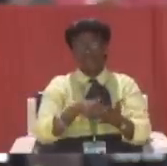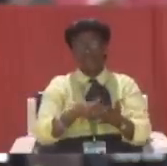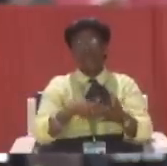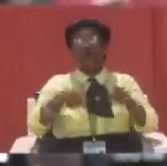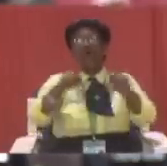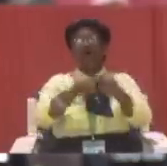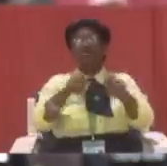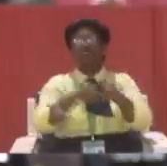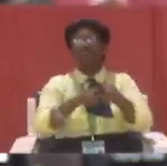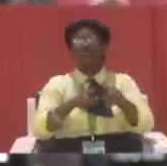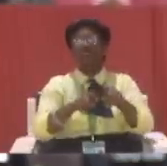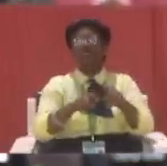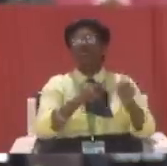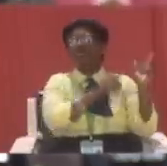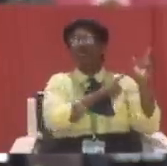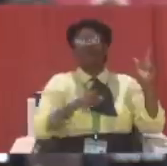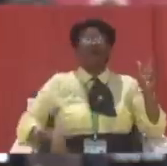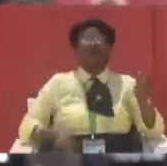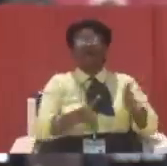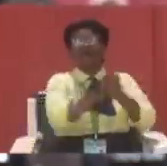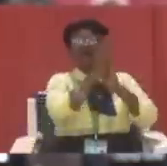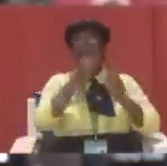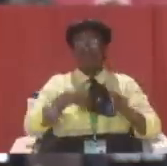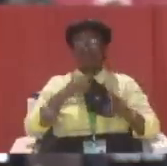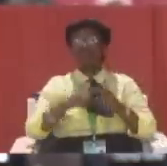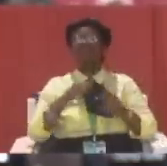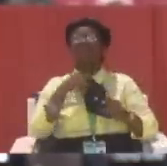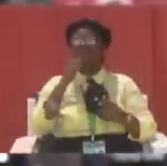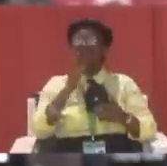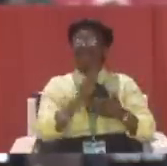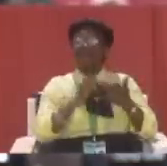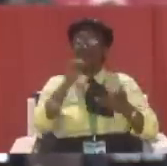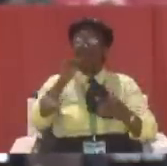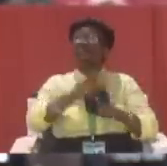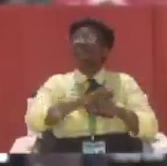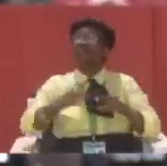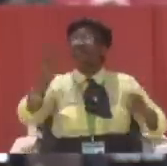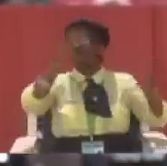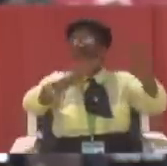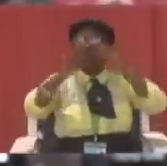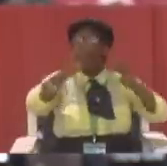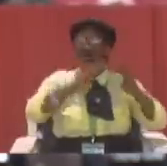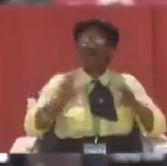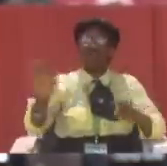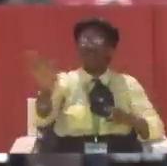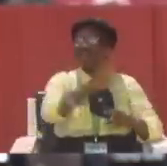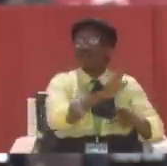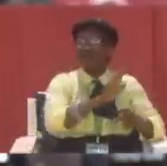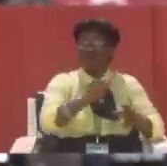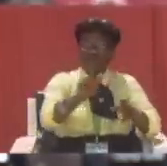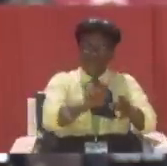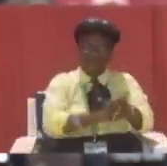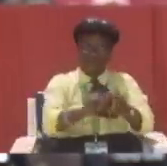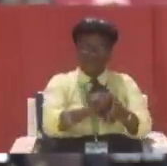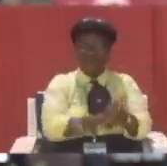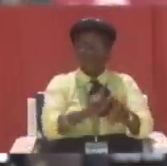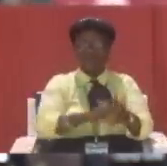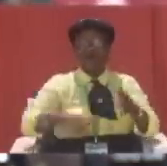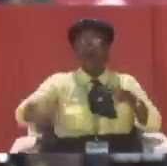The Lord asked me to tell someone, he said, don't worry, your labor over your children will not be in